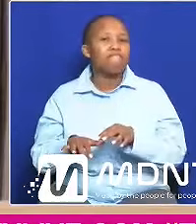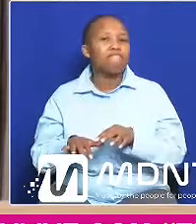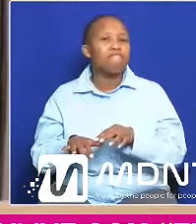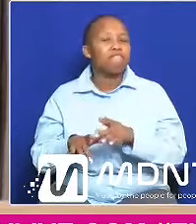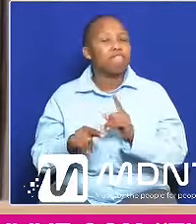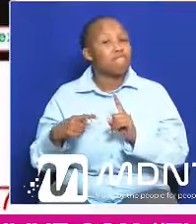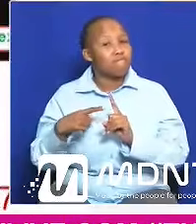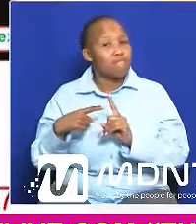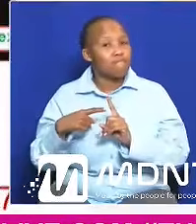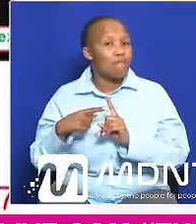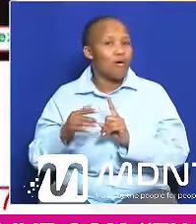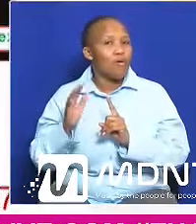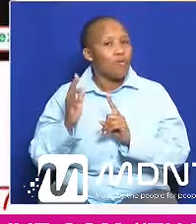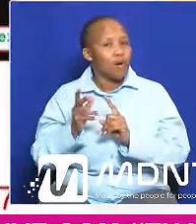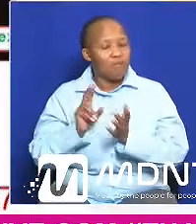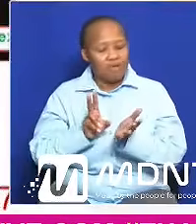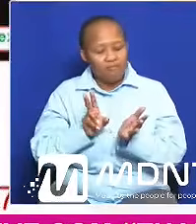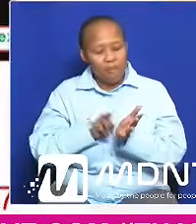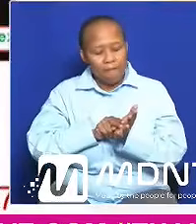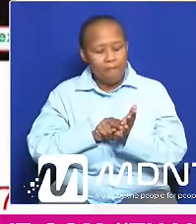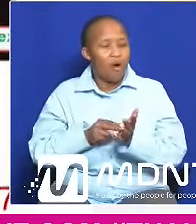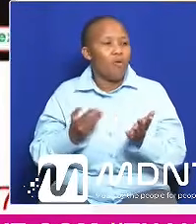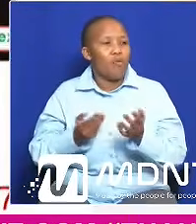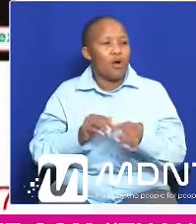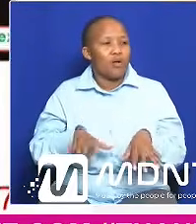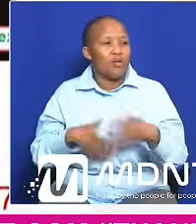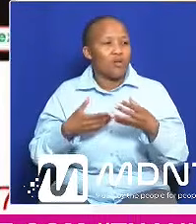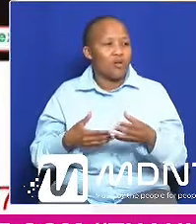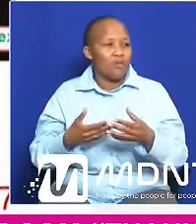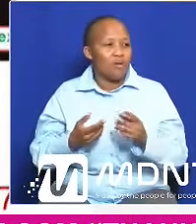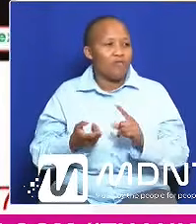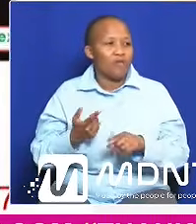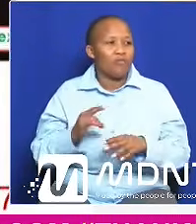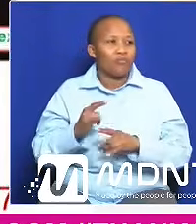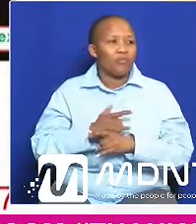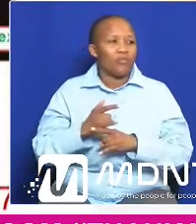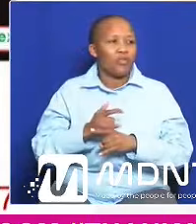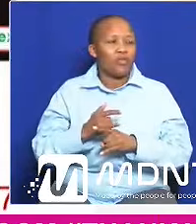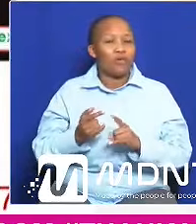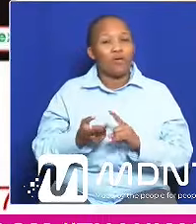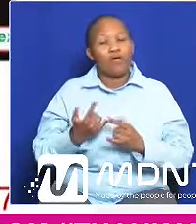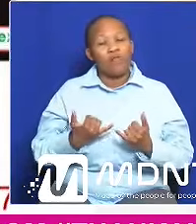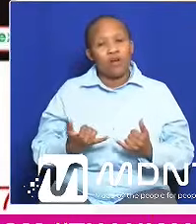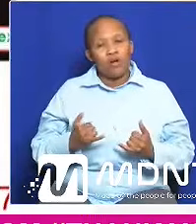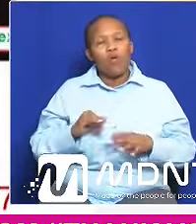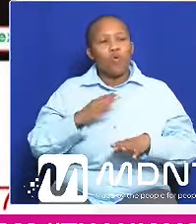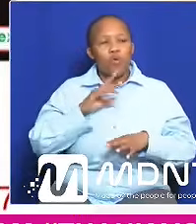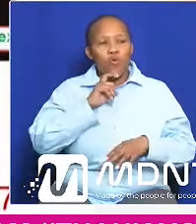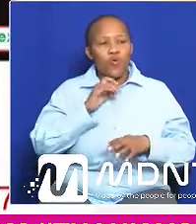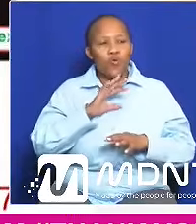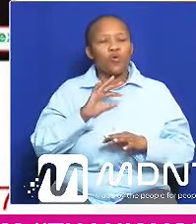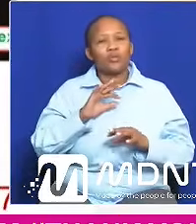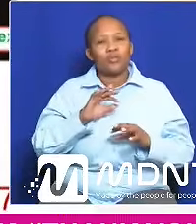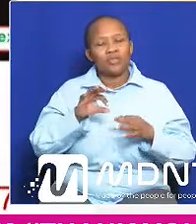the document in the chat and immediately open it. But for the moment, we will work off the hard copies. Thank you.